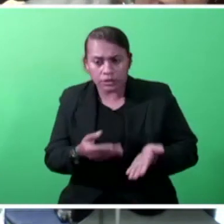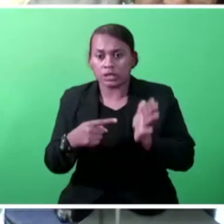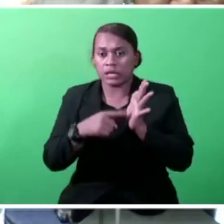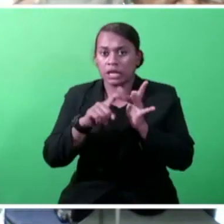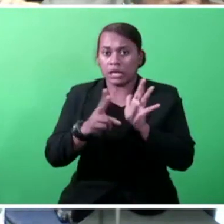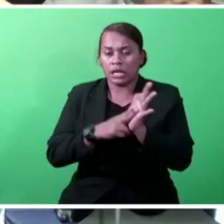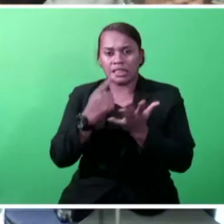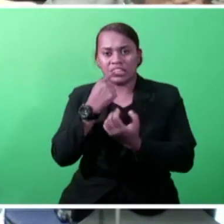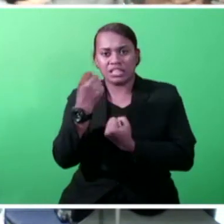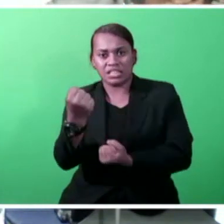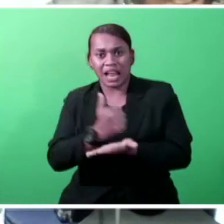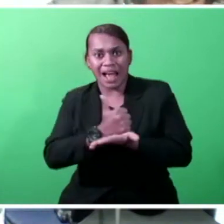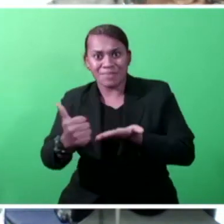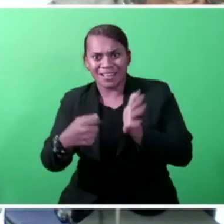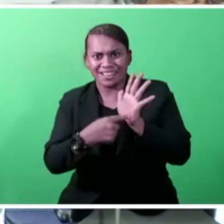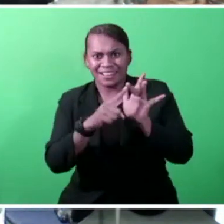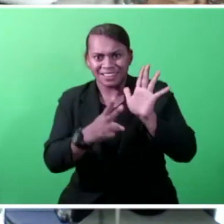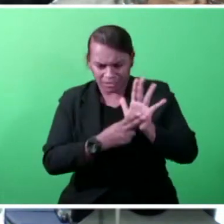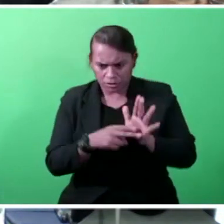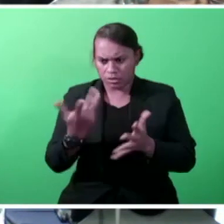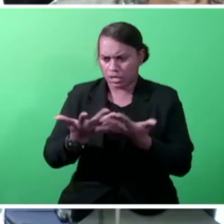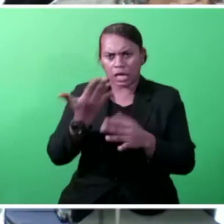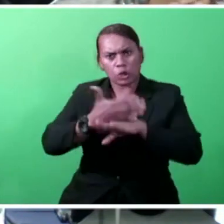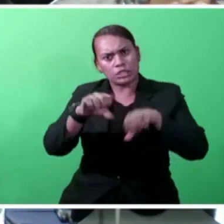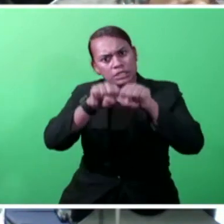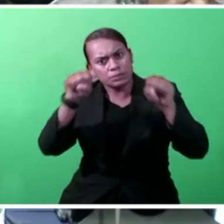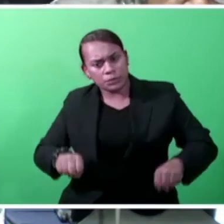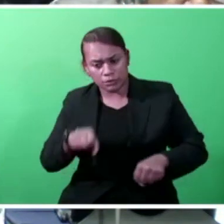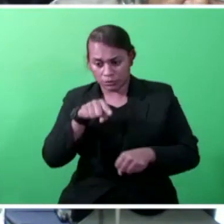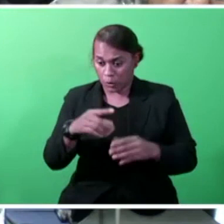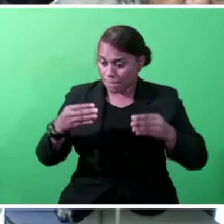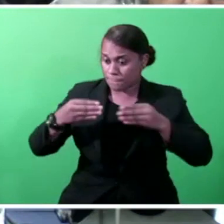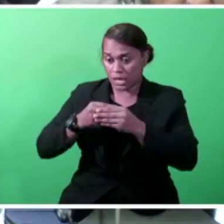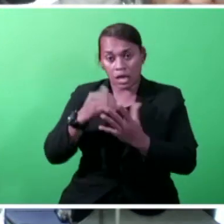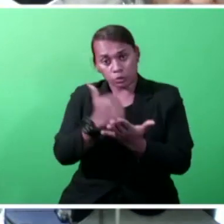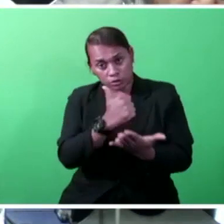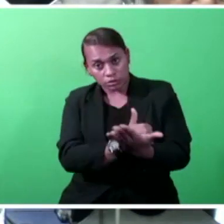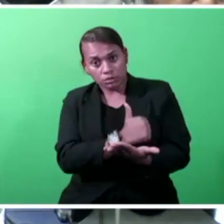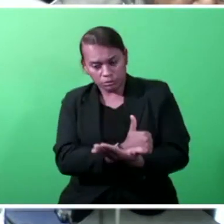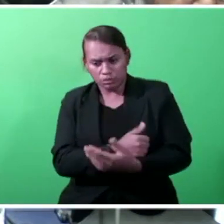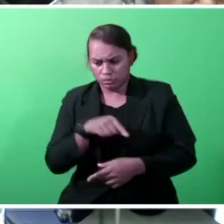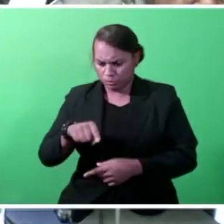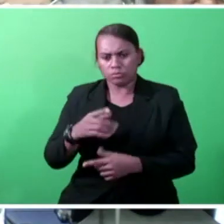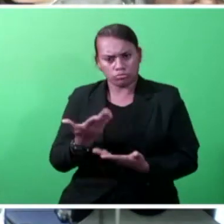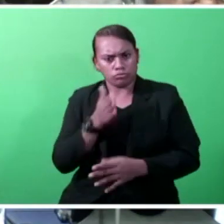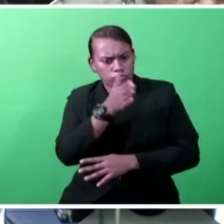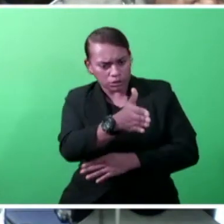system itself. And of course, they have the bank account under the child's name, which the mother actually operates, Mr. Speaker,